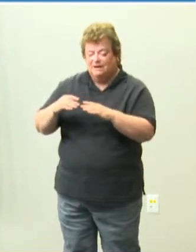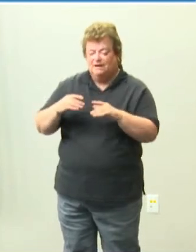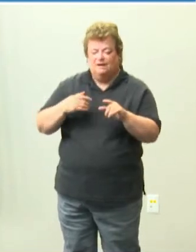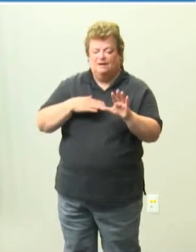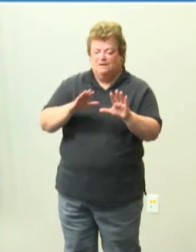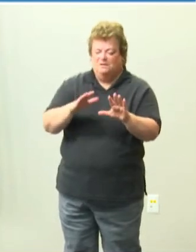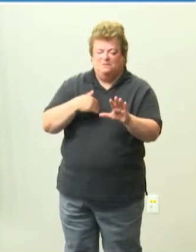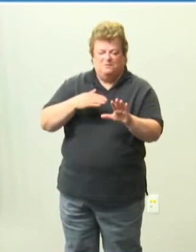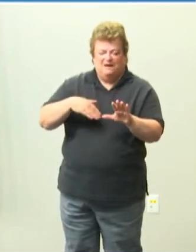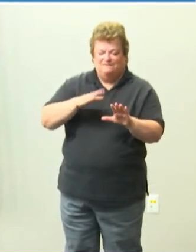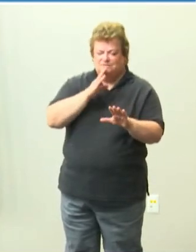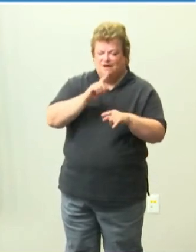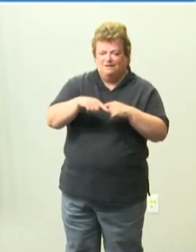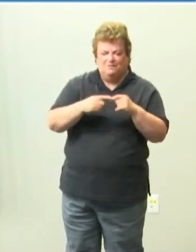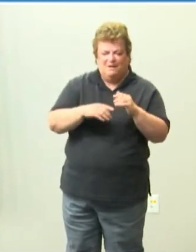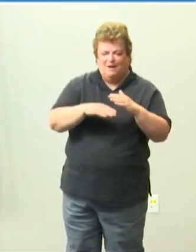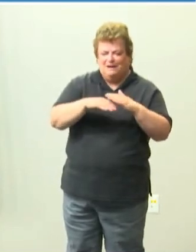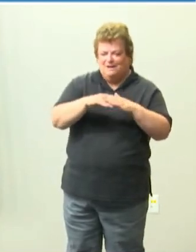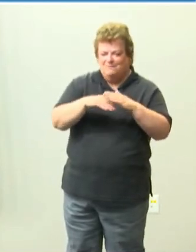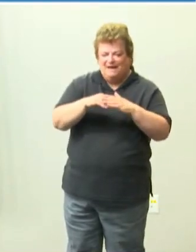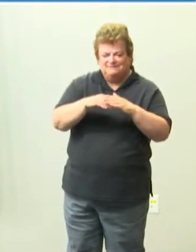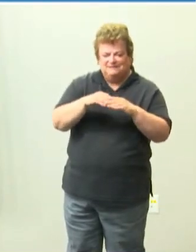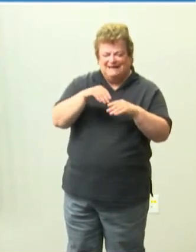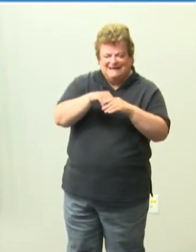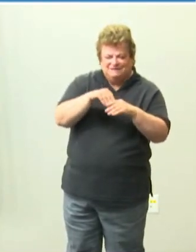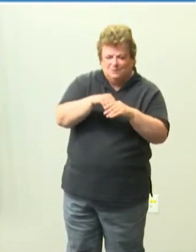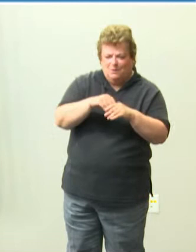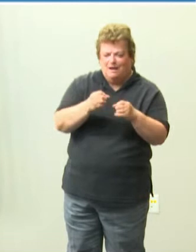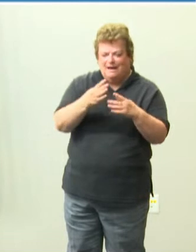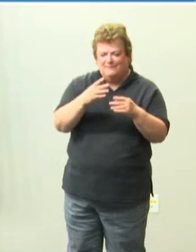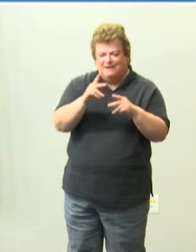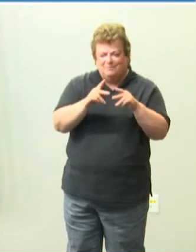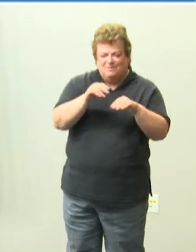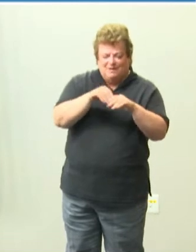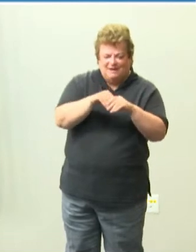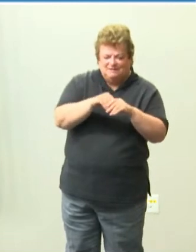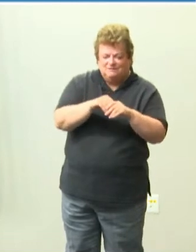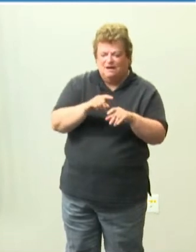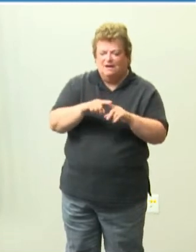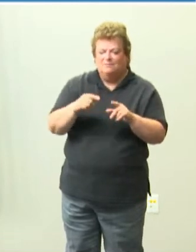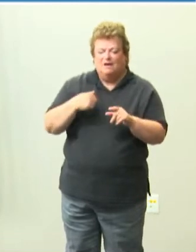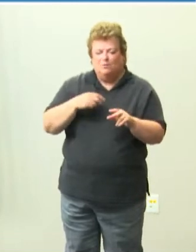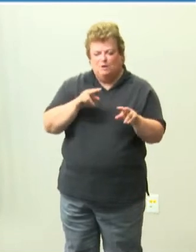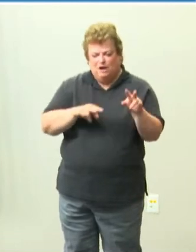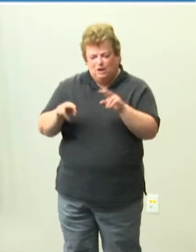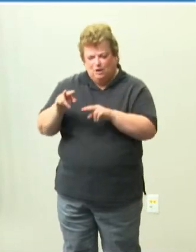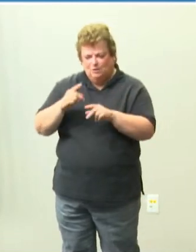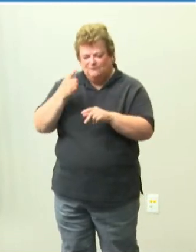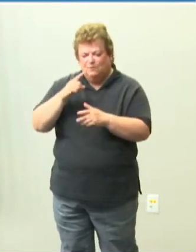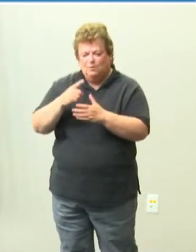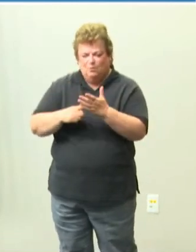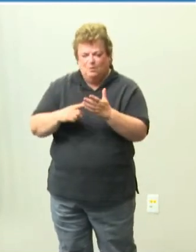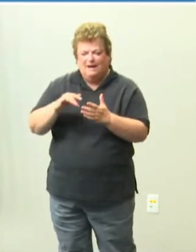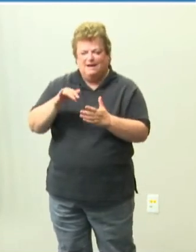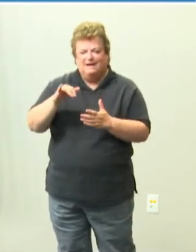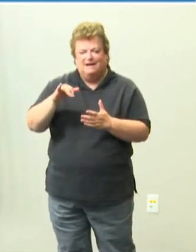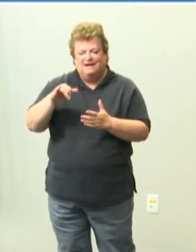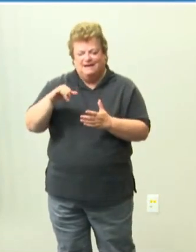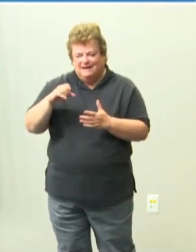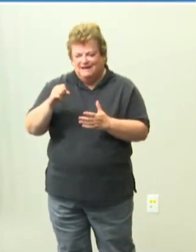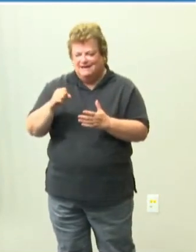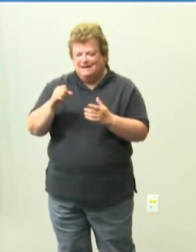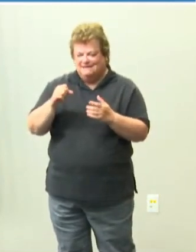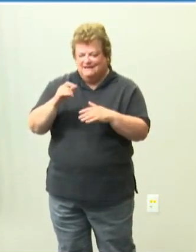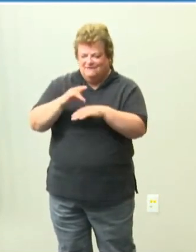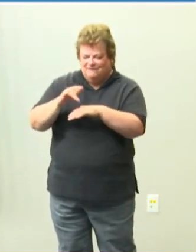capacity restrictions at this point in time, but of course we're always going to look for whatever tools are available based on our community